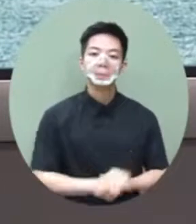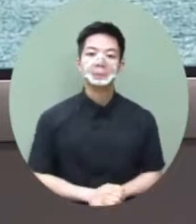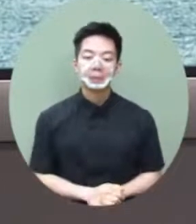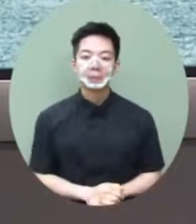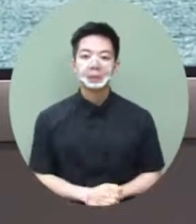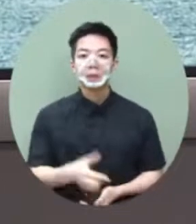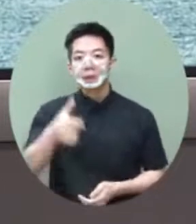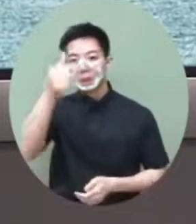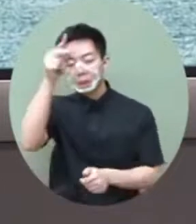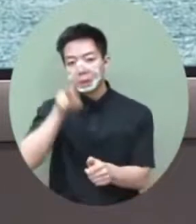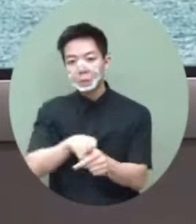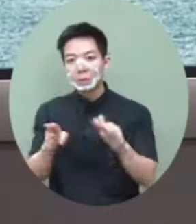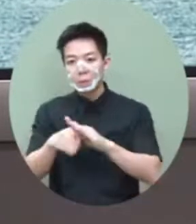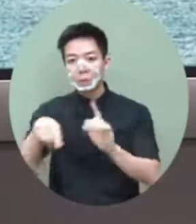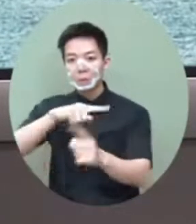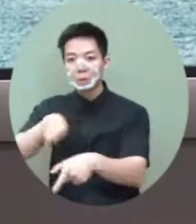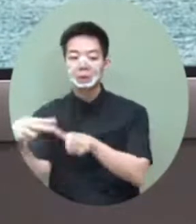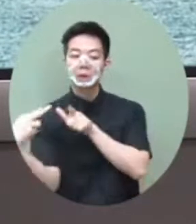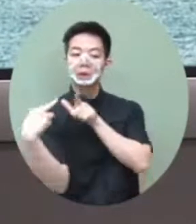for the elderly.